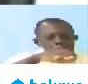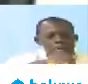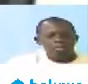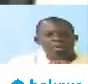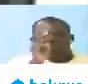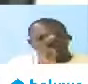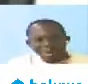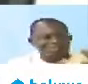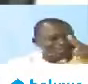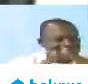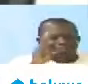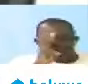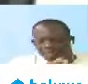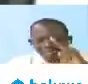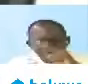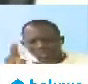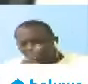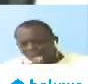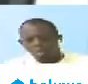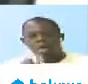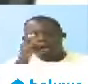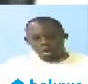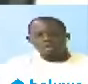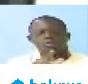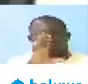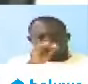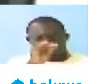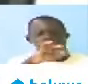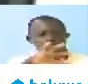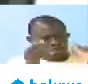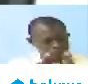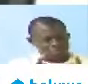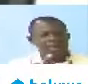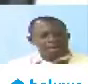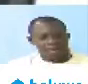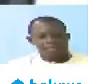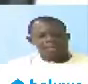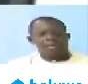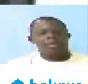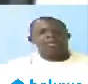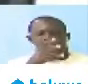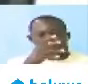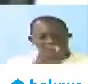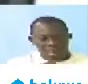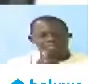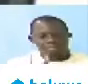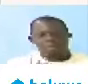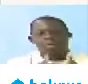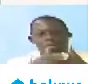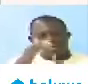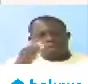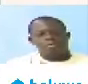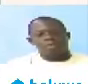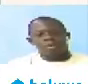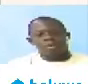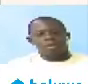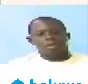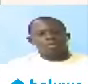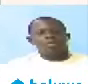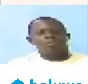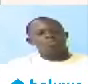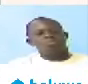and delved into that until I was able to say something. So when I am back, that helped me. Where comes